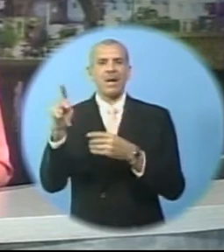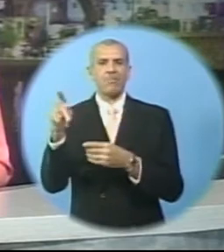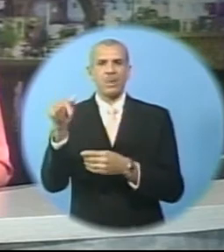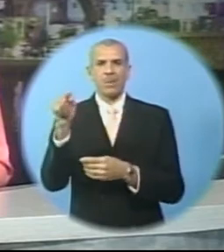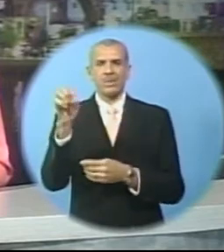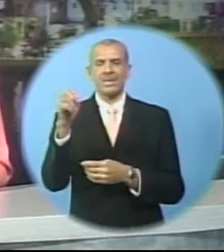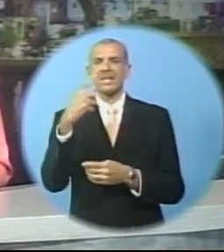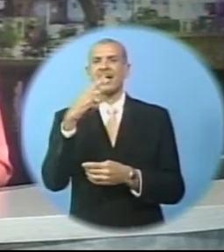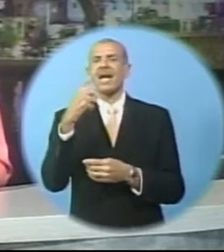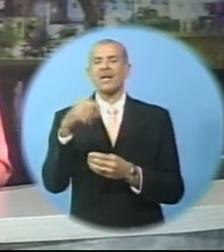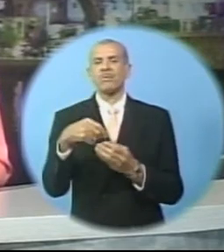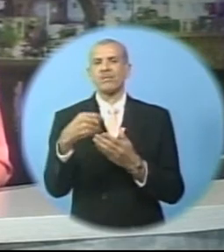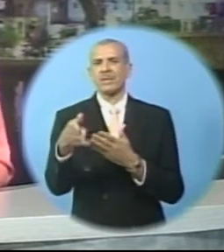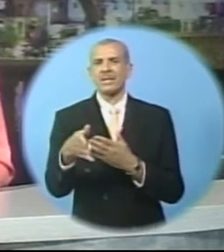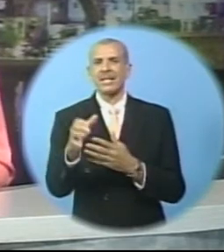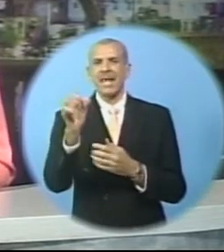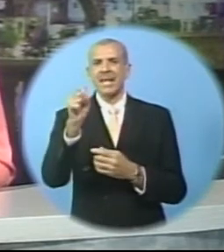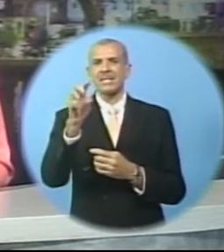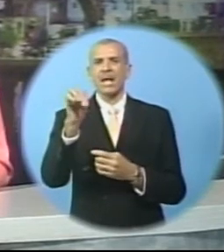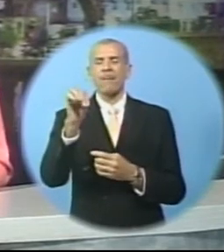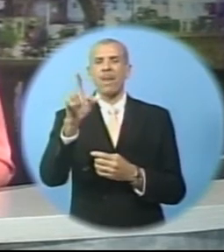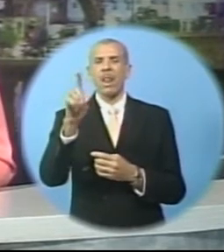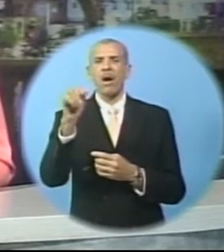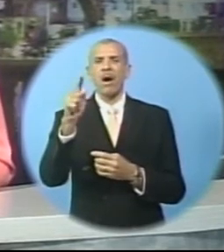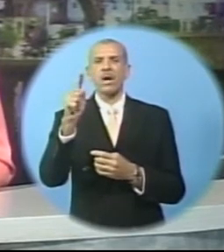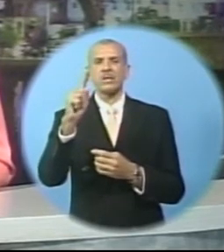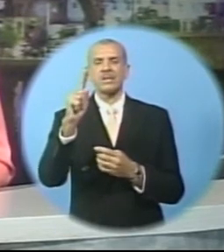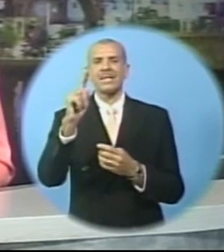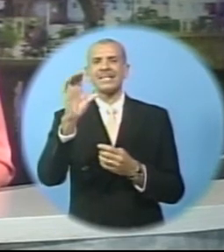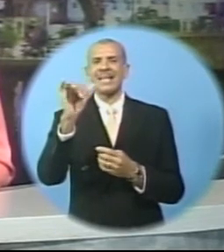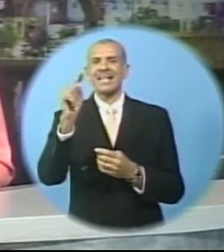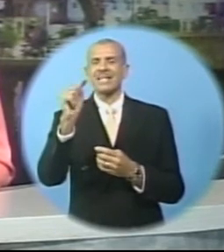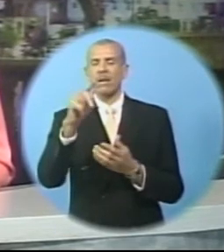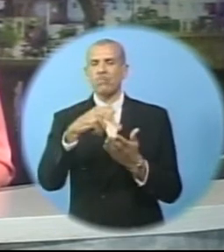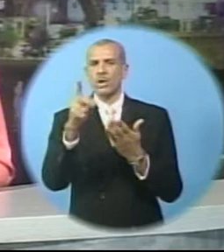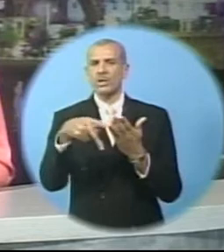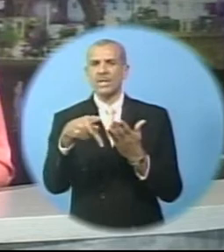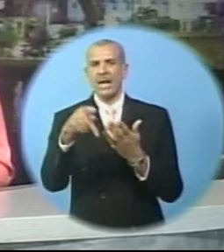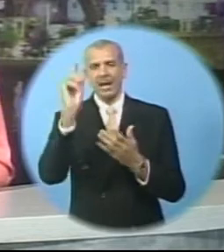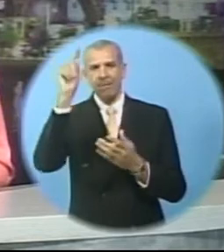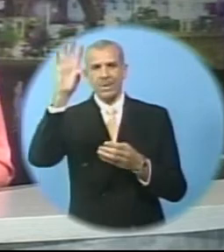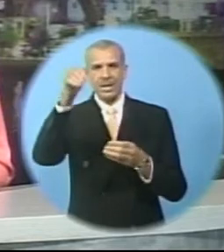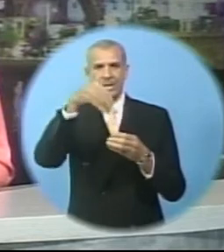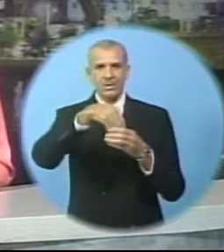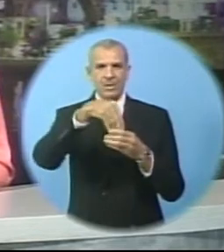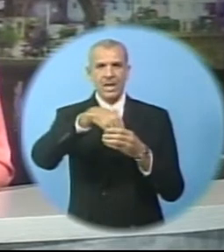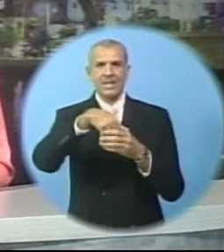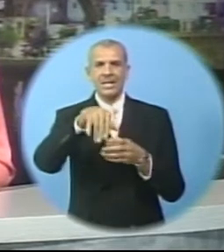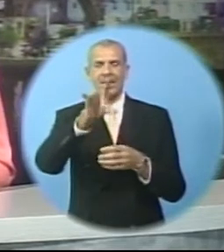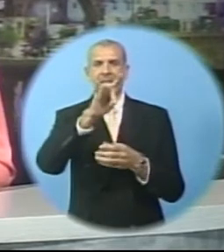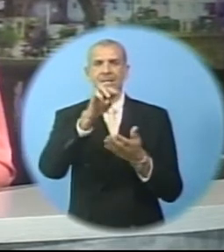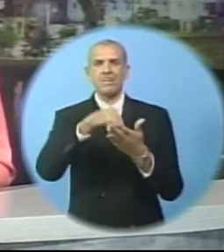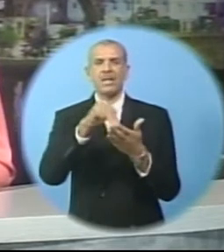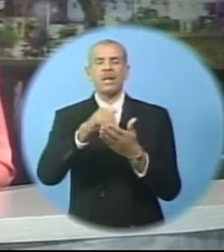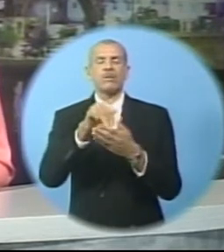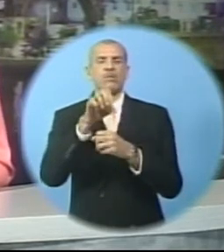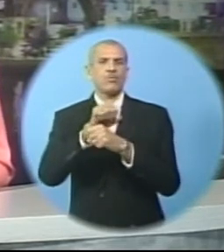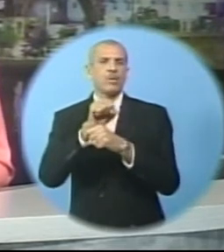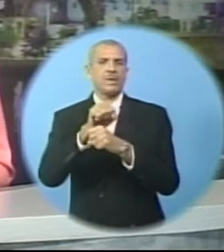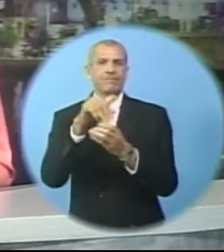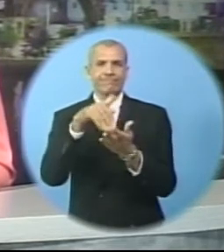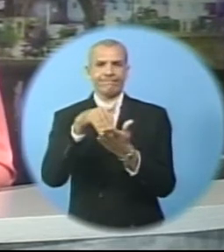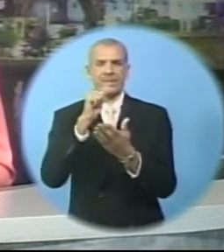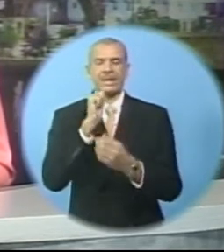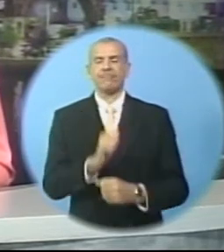been redeployed to the Sam Lords Castle project, into which government is injecting $80 million to get it up and running again.